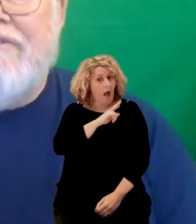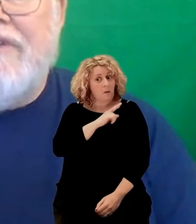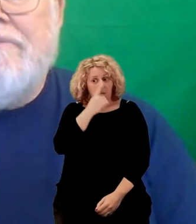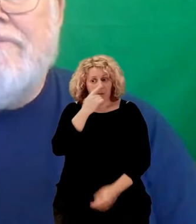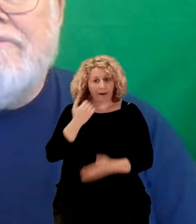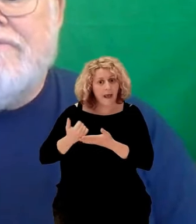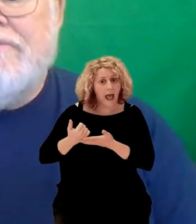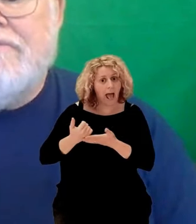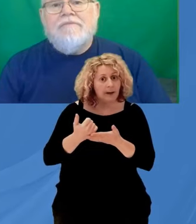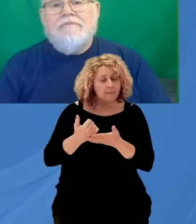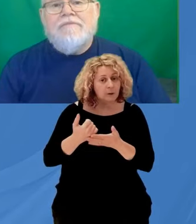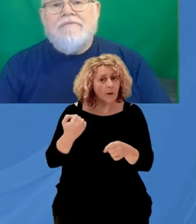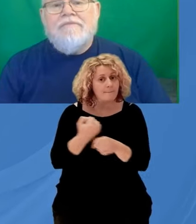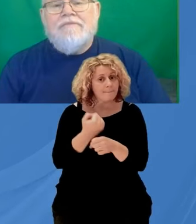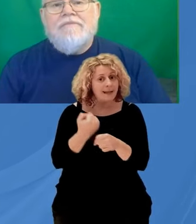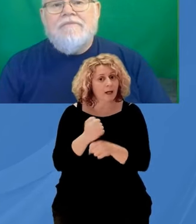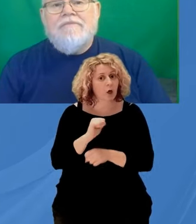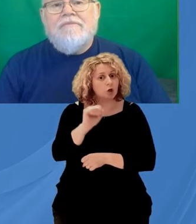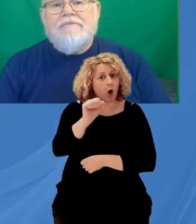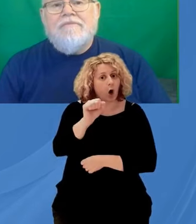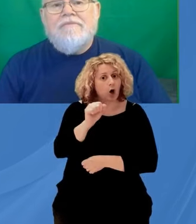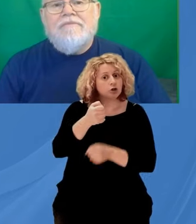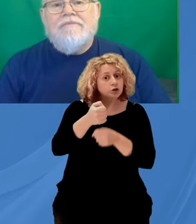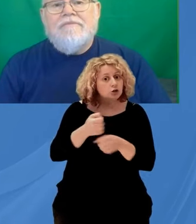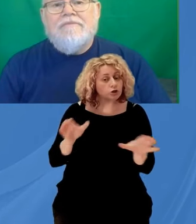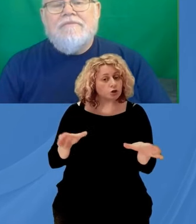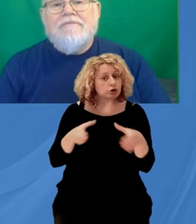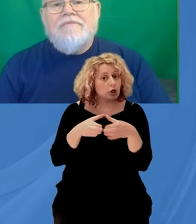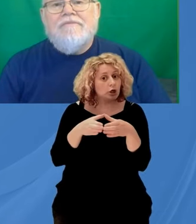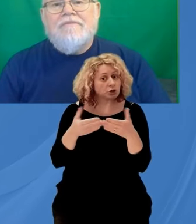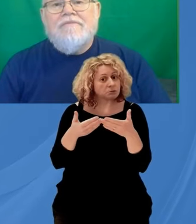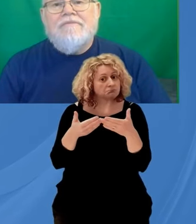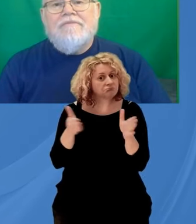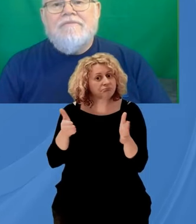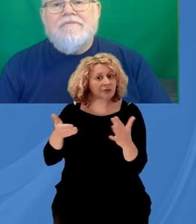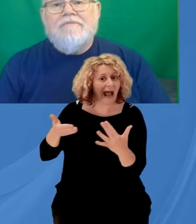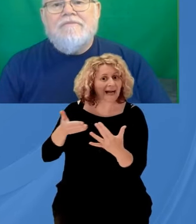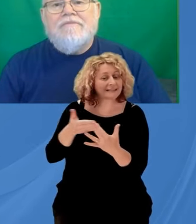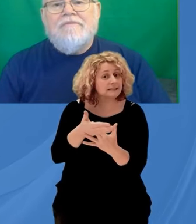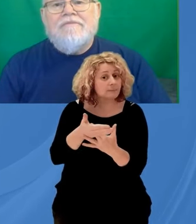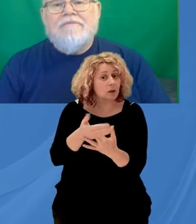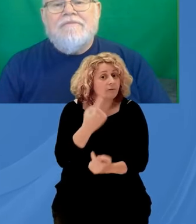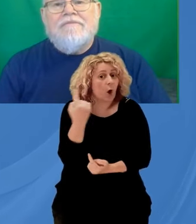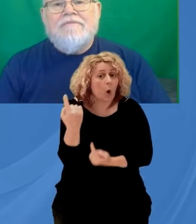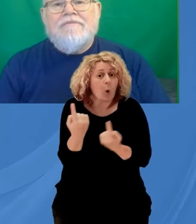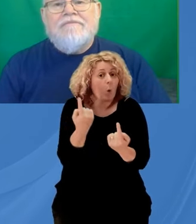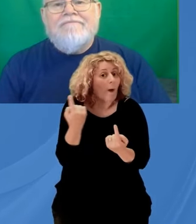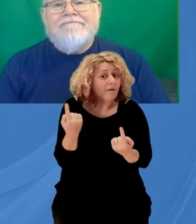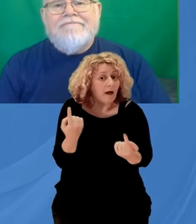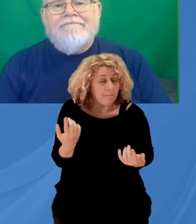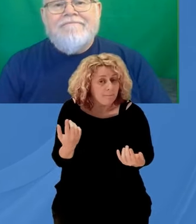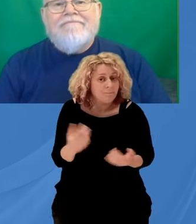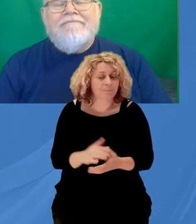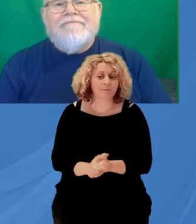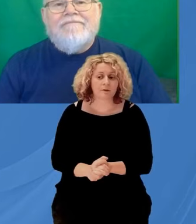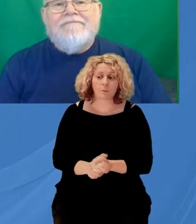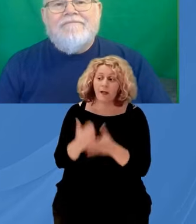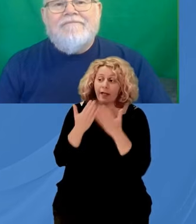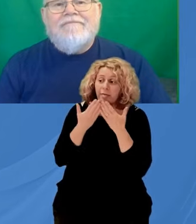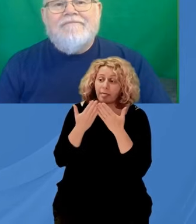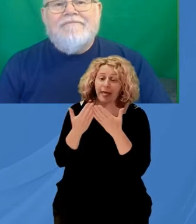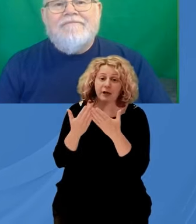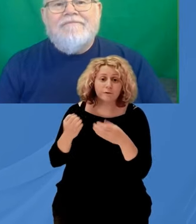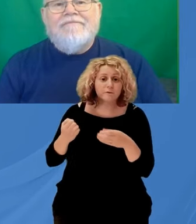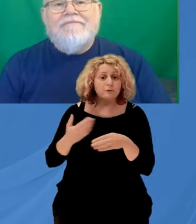the whoever. Pete and Christine, we are so thankful to you for all you're doing. We're now going to enjoy a really